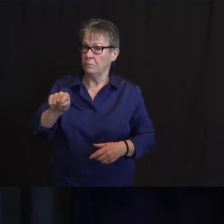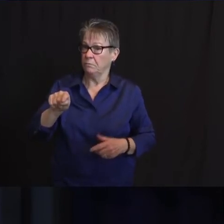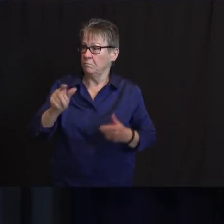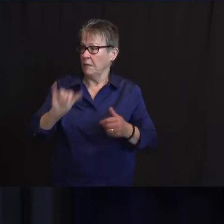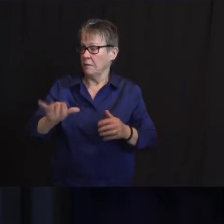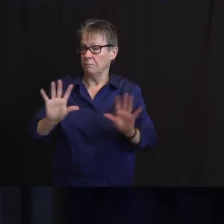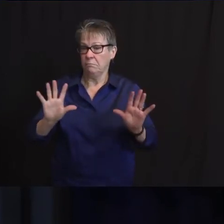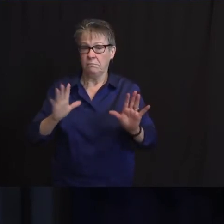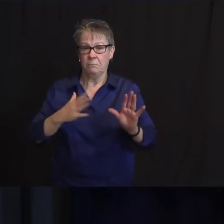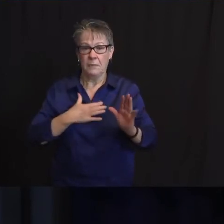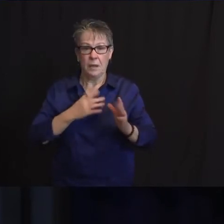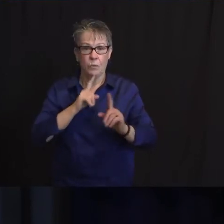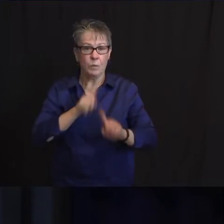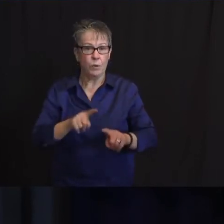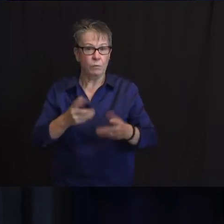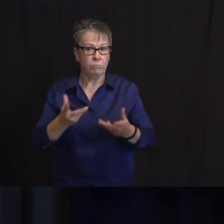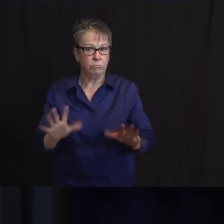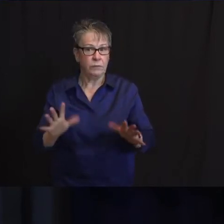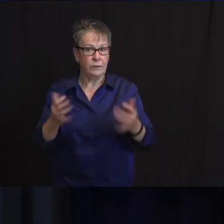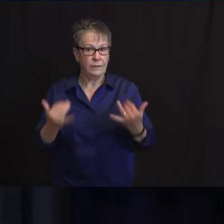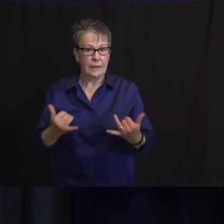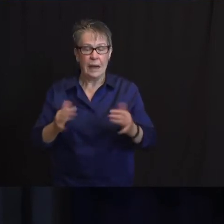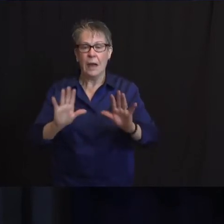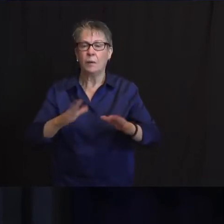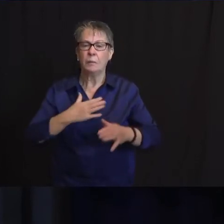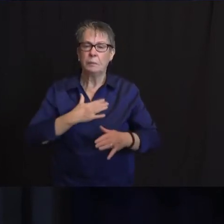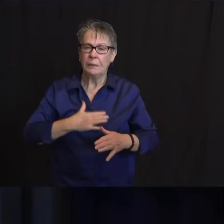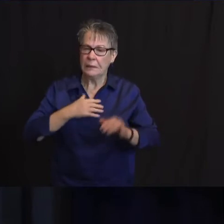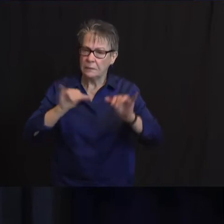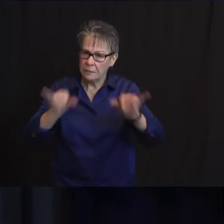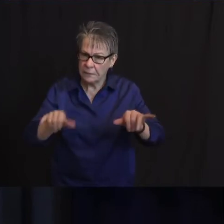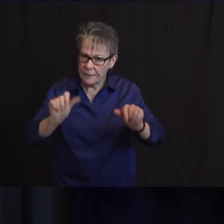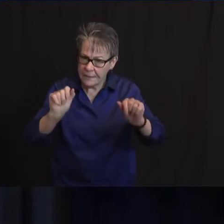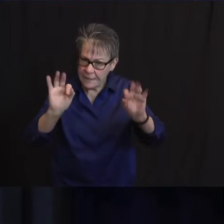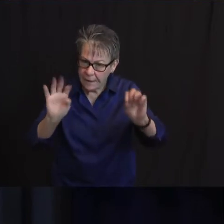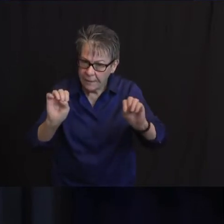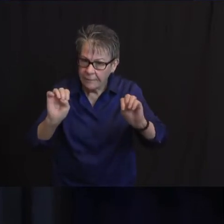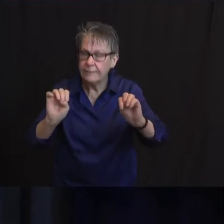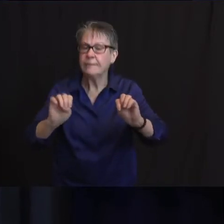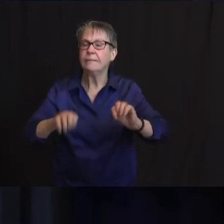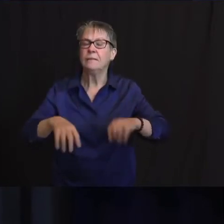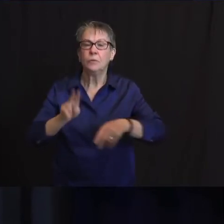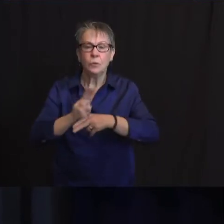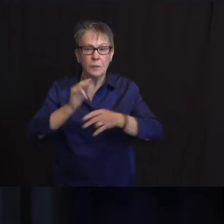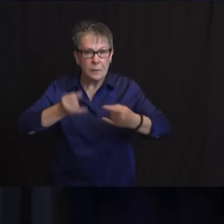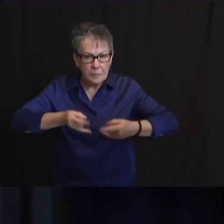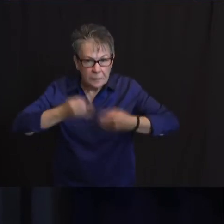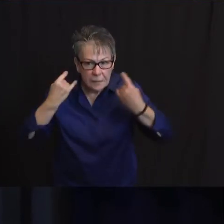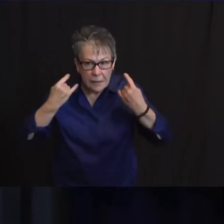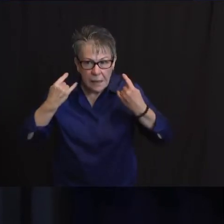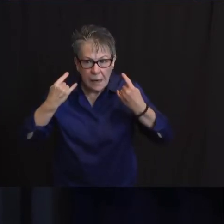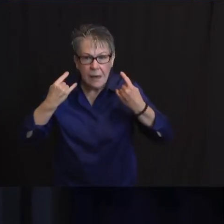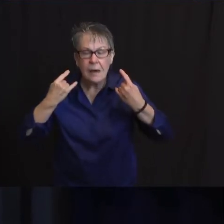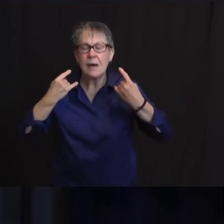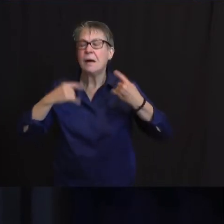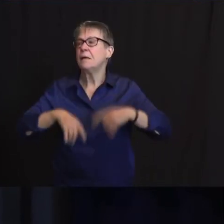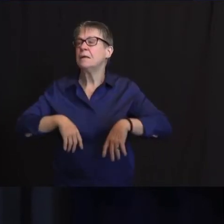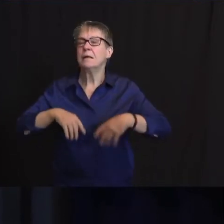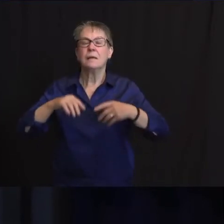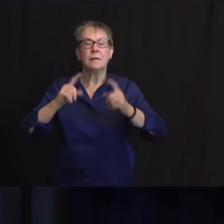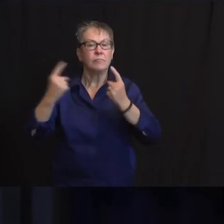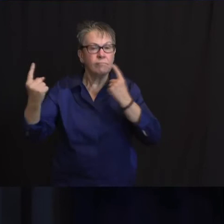safe. Please continue to mask up, social distance, stay home when you're sick, get tested, and remember, for each other and for us